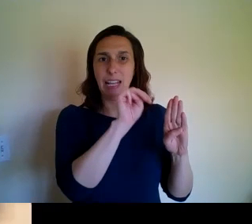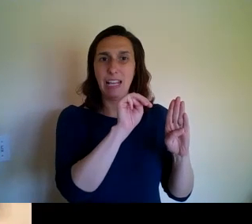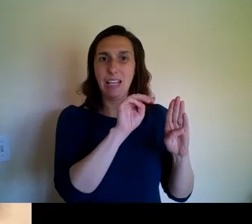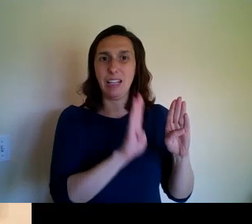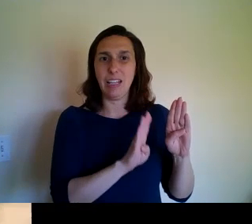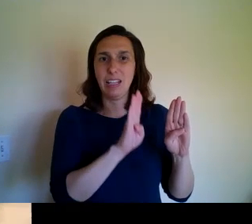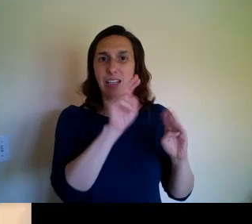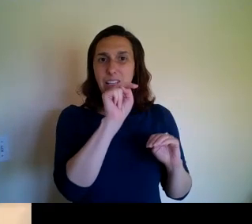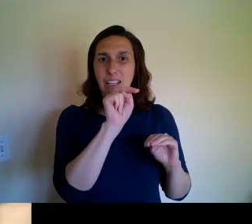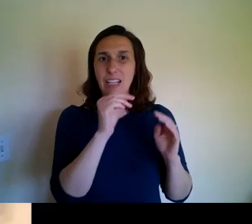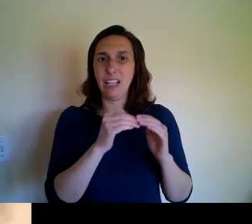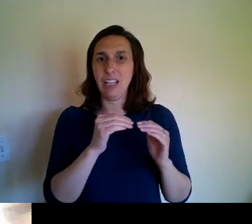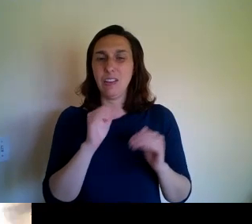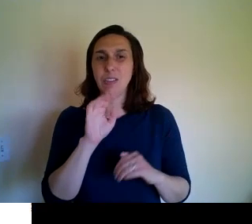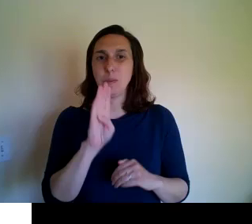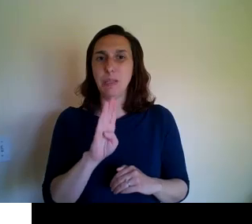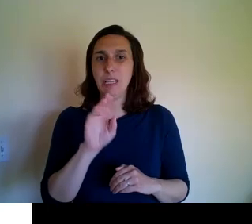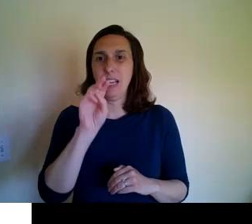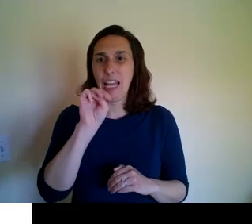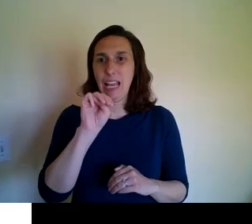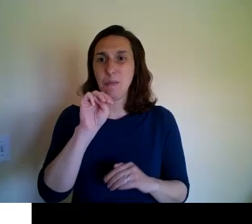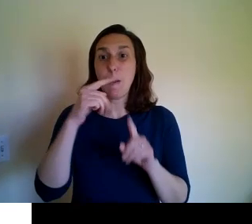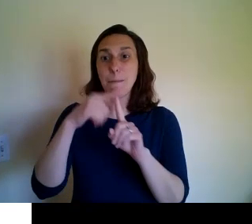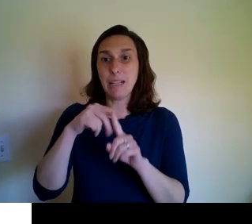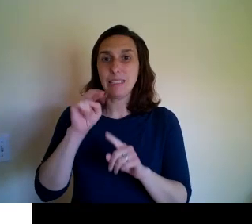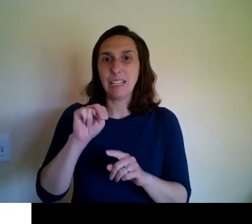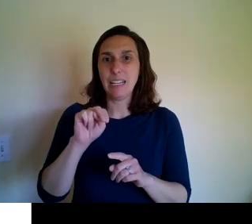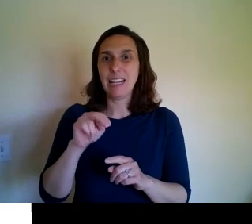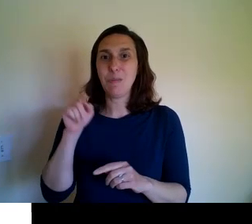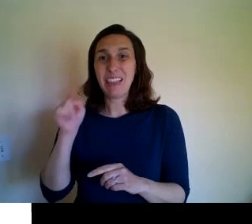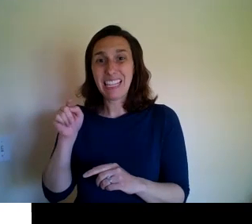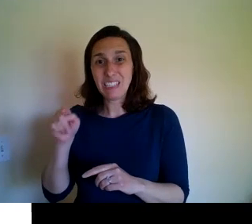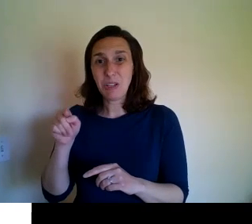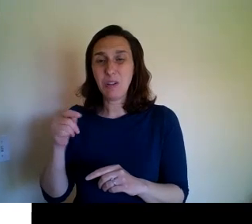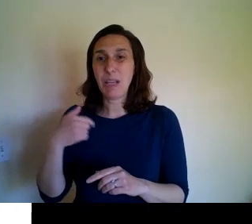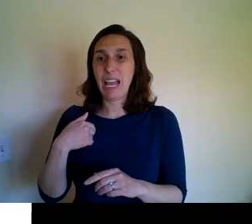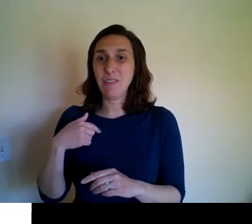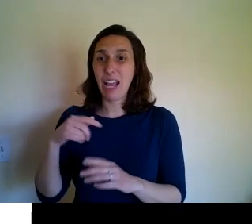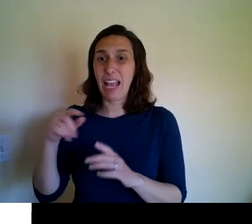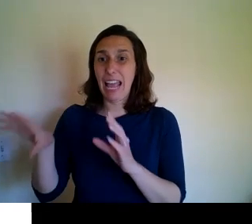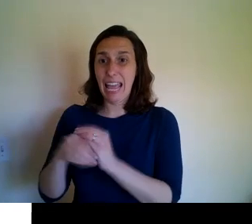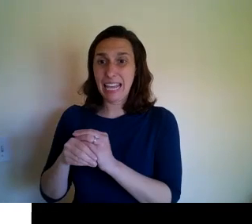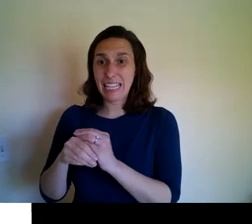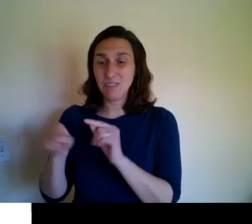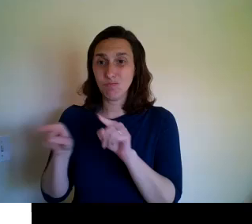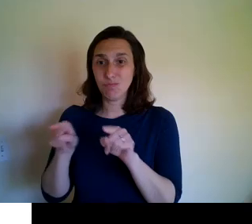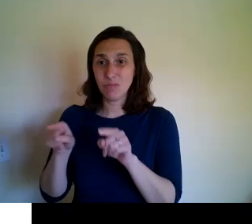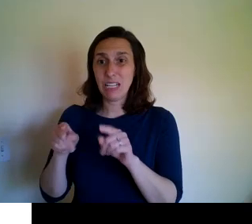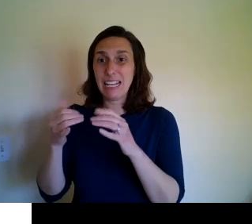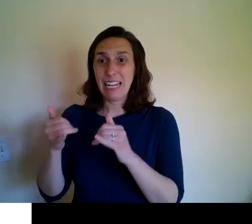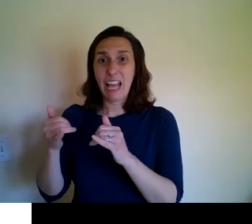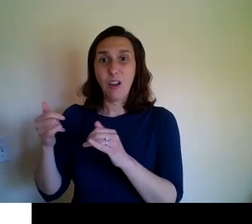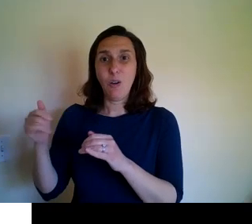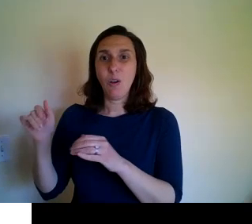I have logs adding turn into a multiplication. So because a log is an inverse